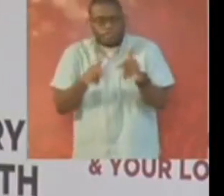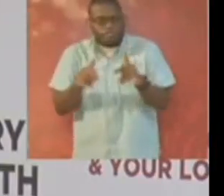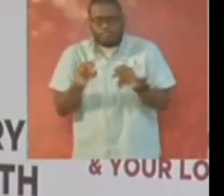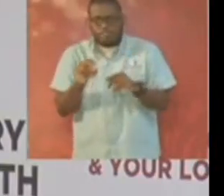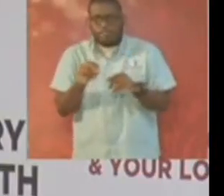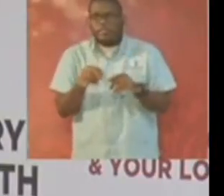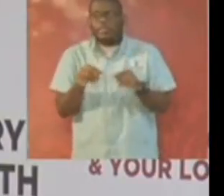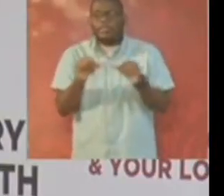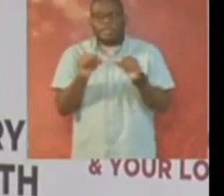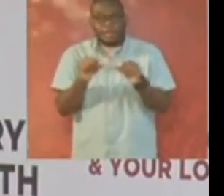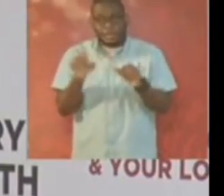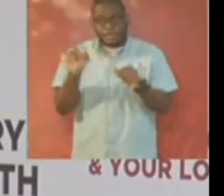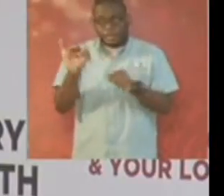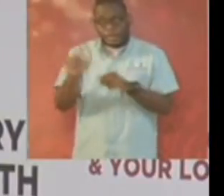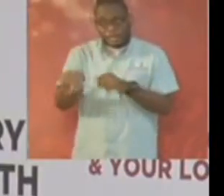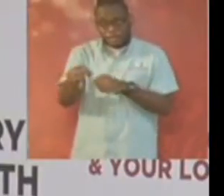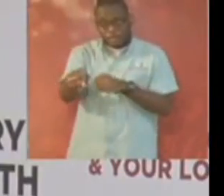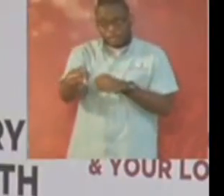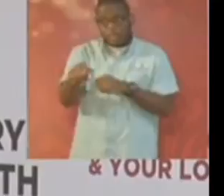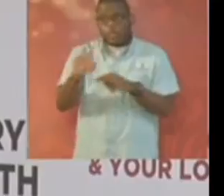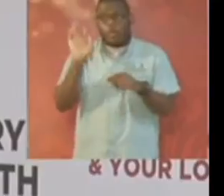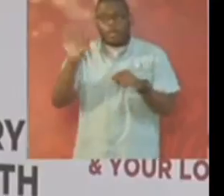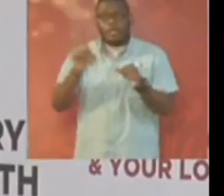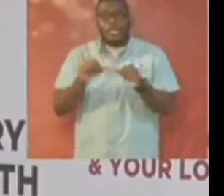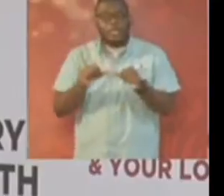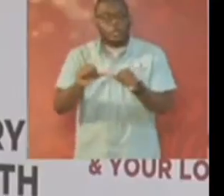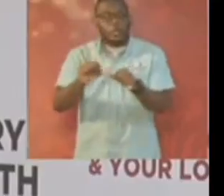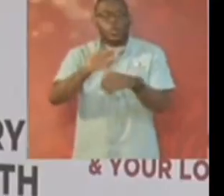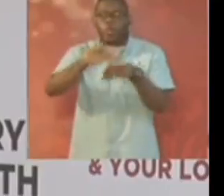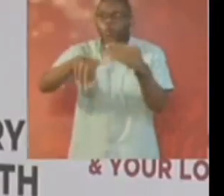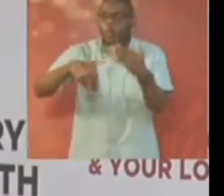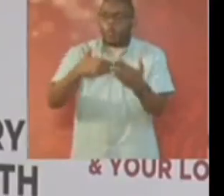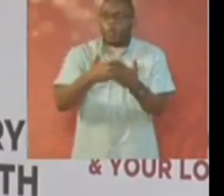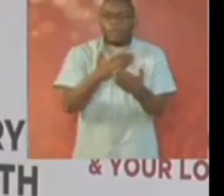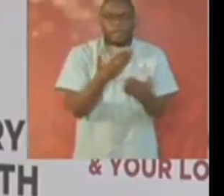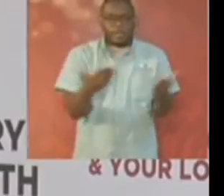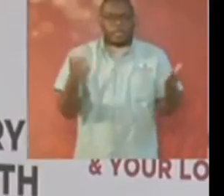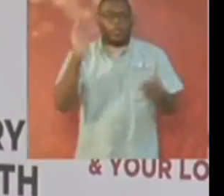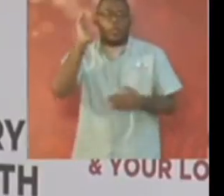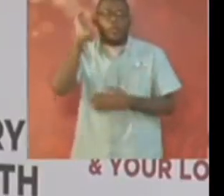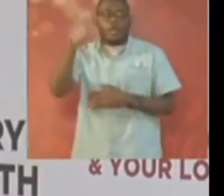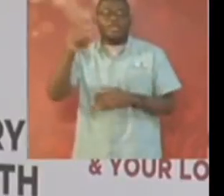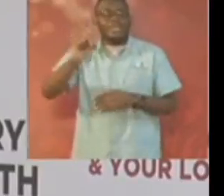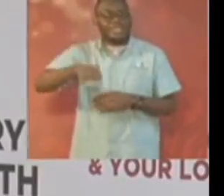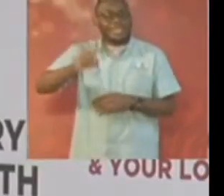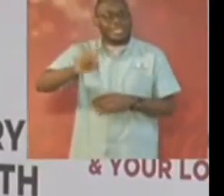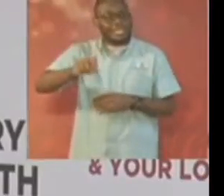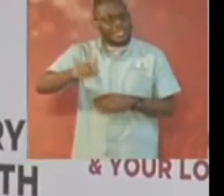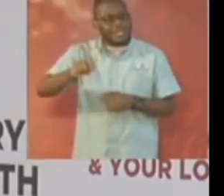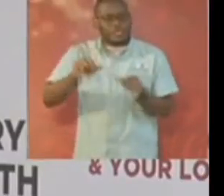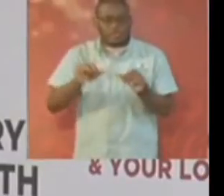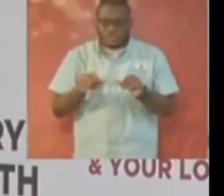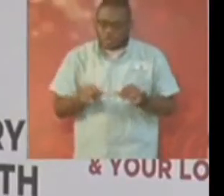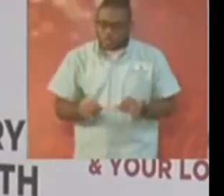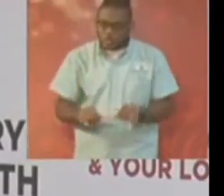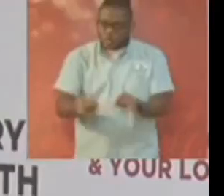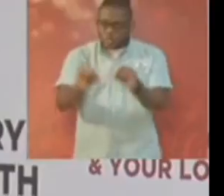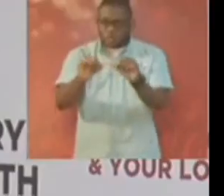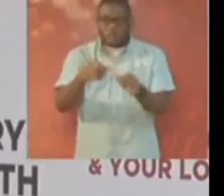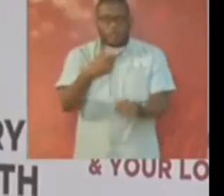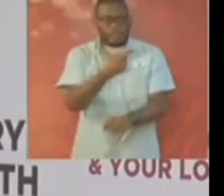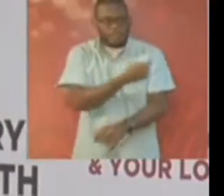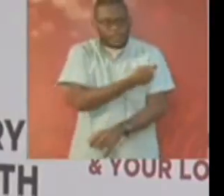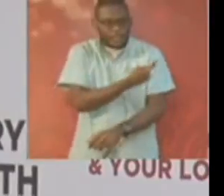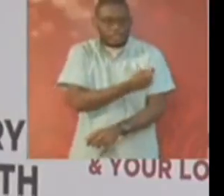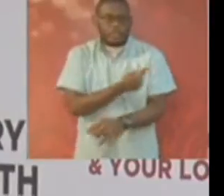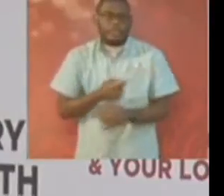the need to do all of these things in order to reduce risk. But what it should do, hopefully, is reduce the potential for some